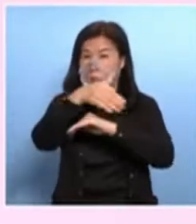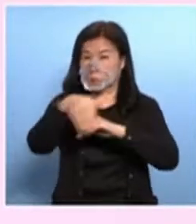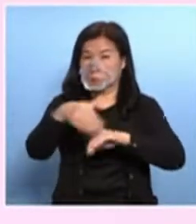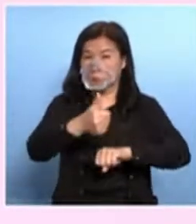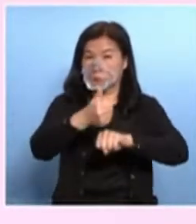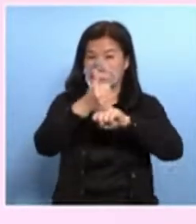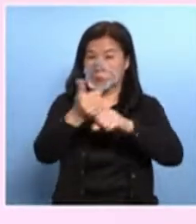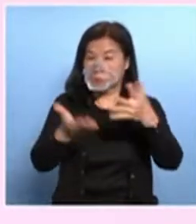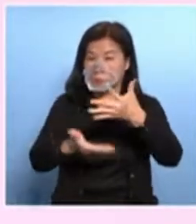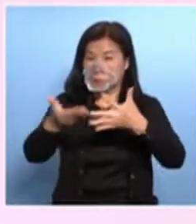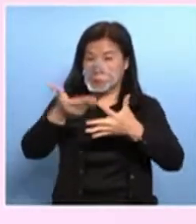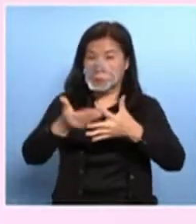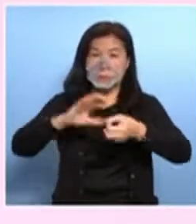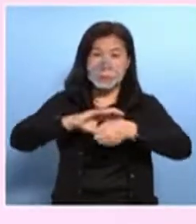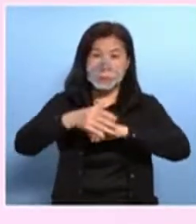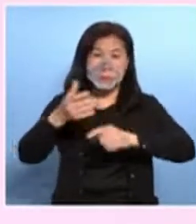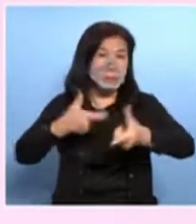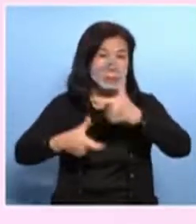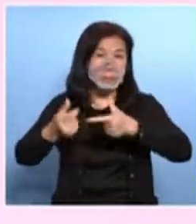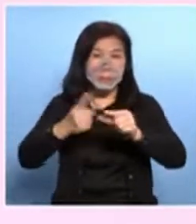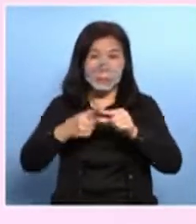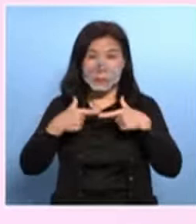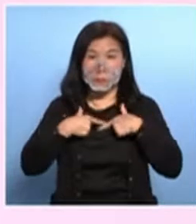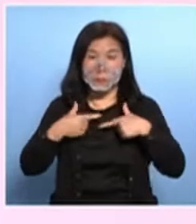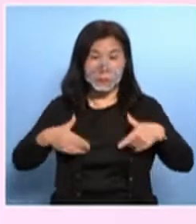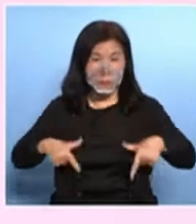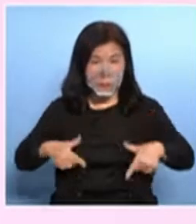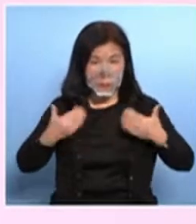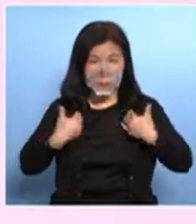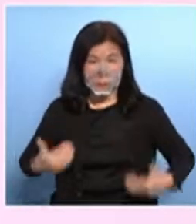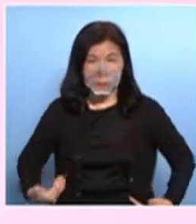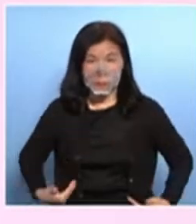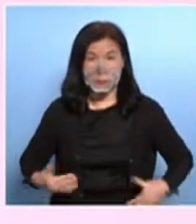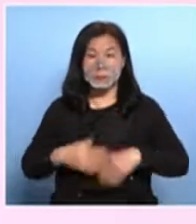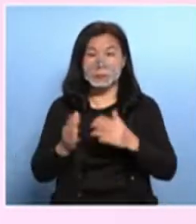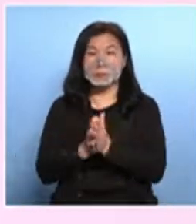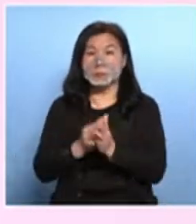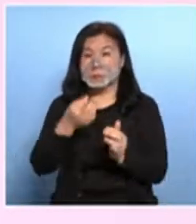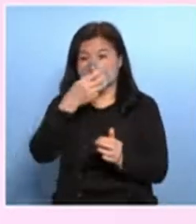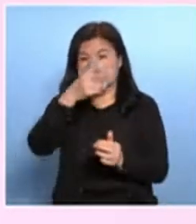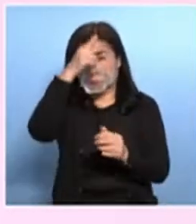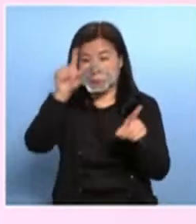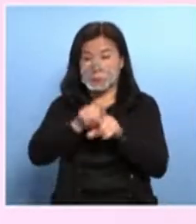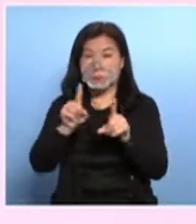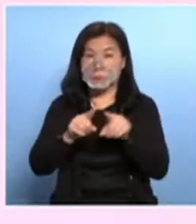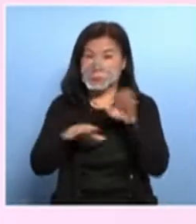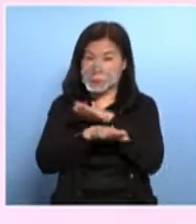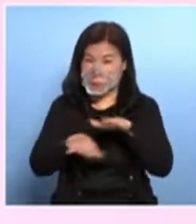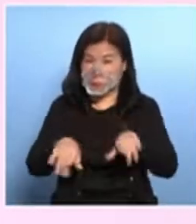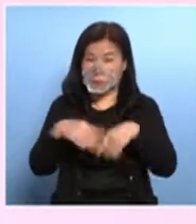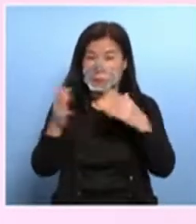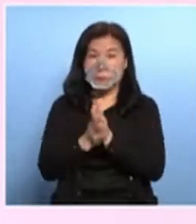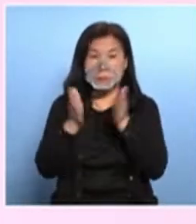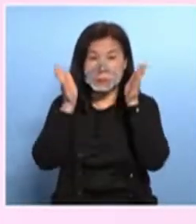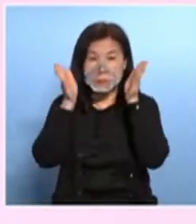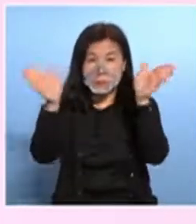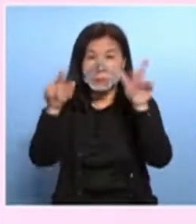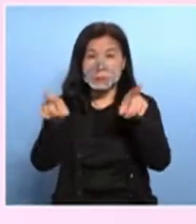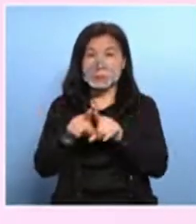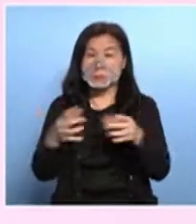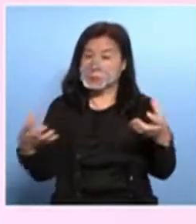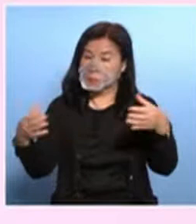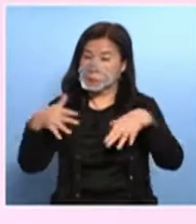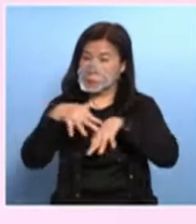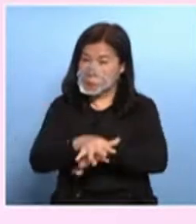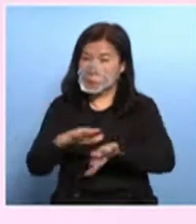Trade development. Hong Kong has all along been a highly open trade center. The 14th Five-Year Plan supports Hong Kong in enhancing its status as an international trade